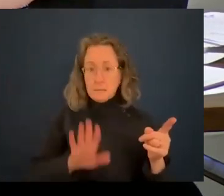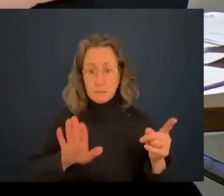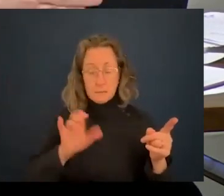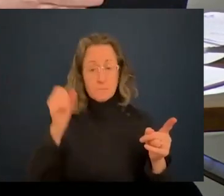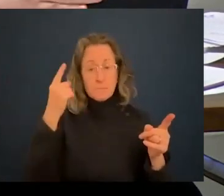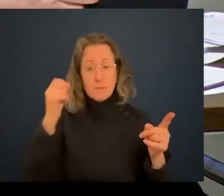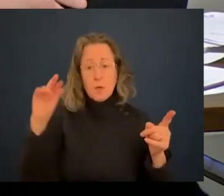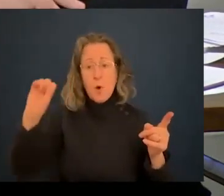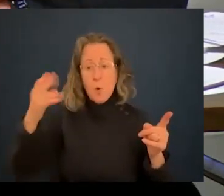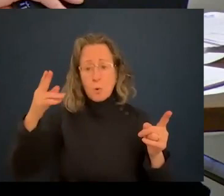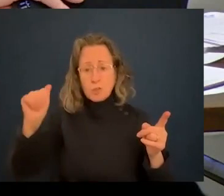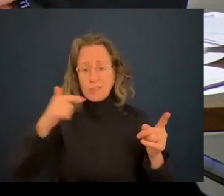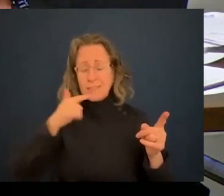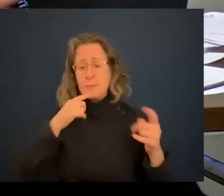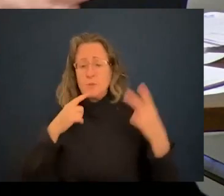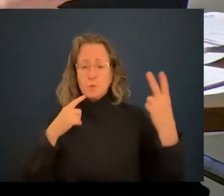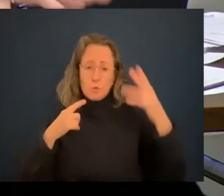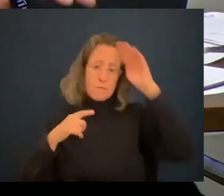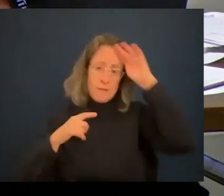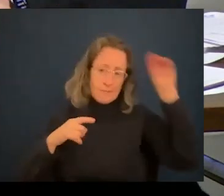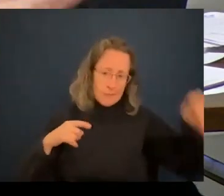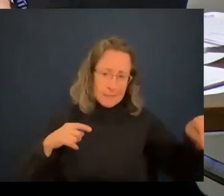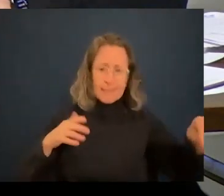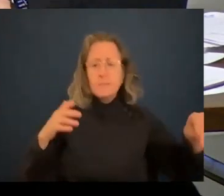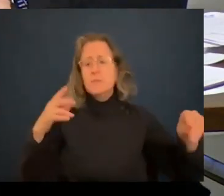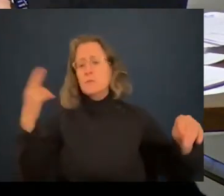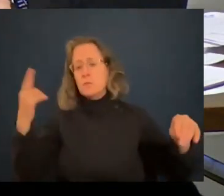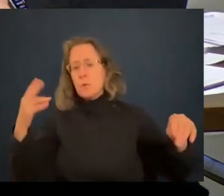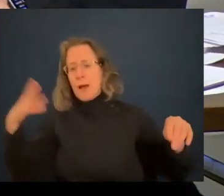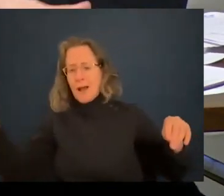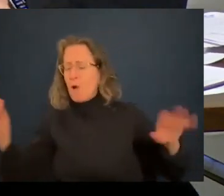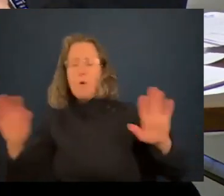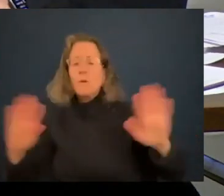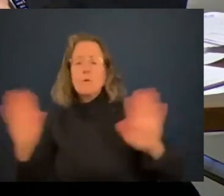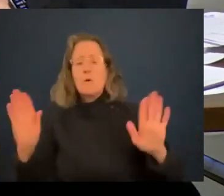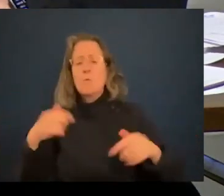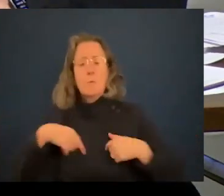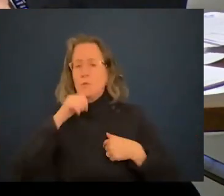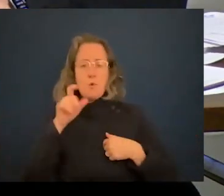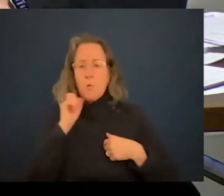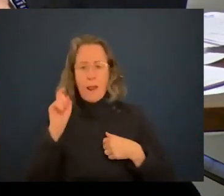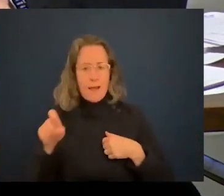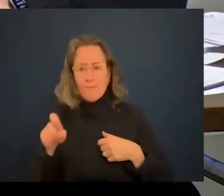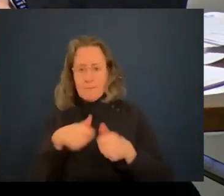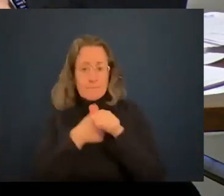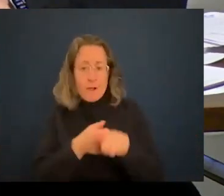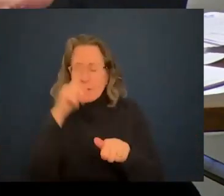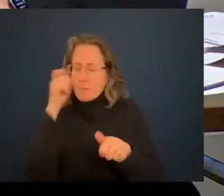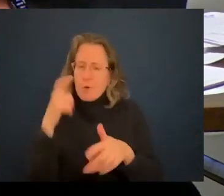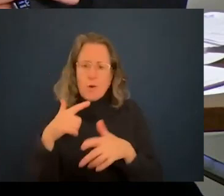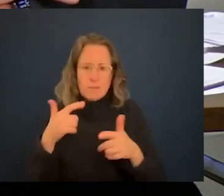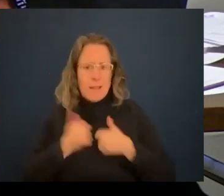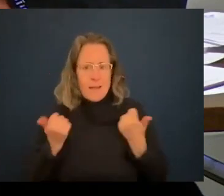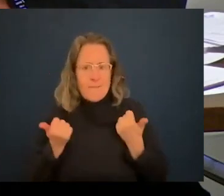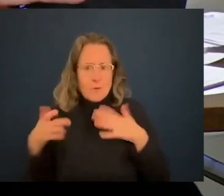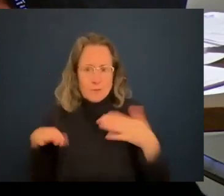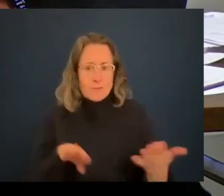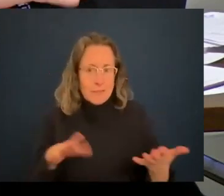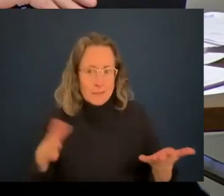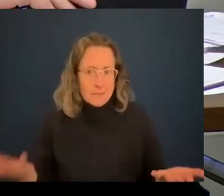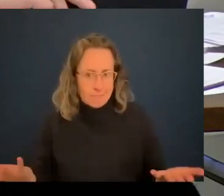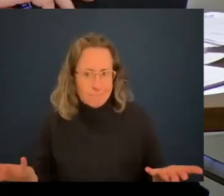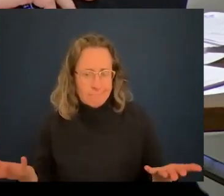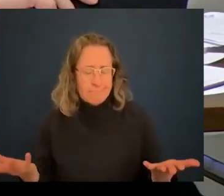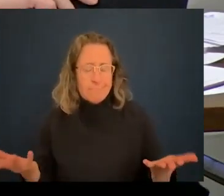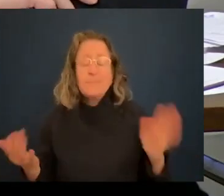regulation of two and two out we can we don't have to obey to that because it's a life statement issue but one is